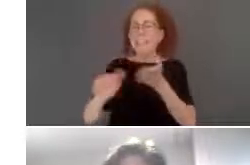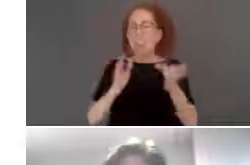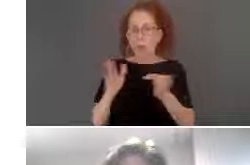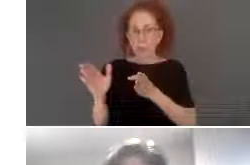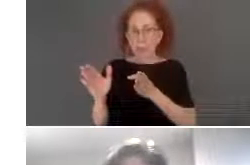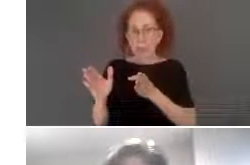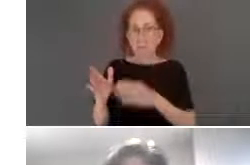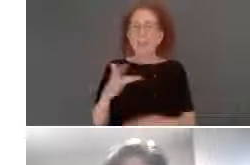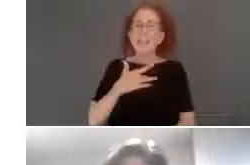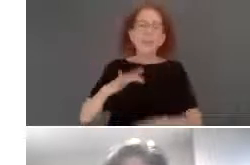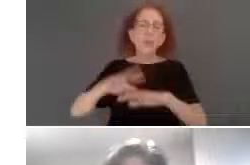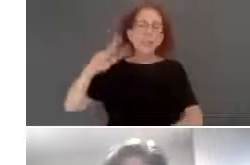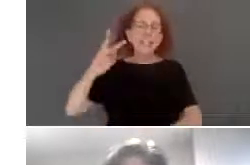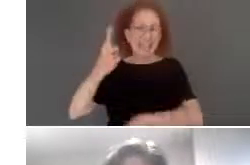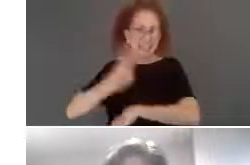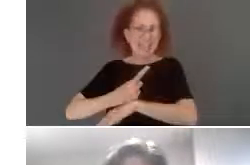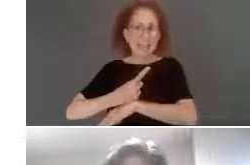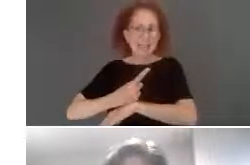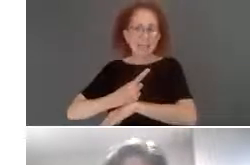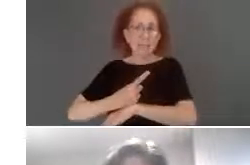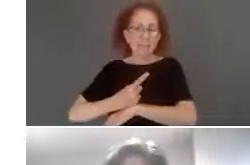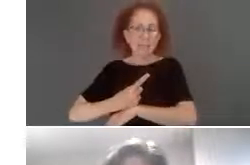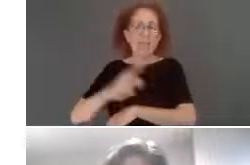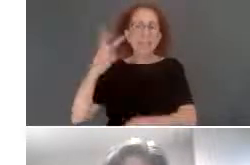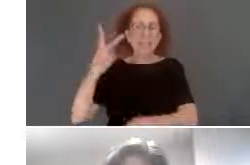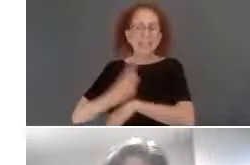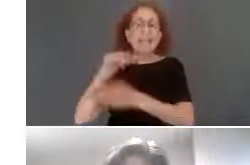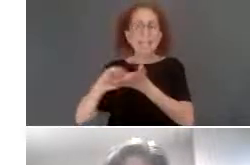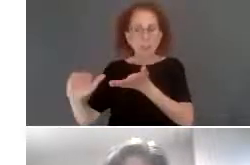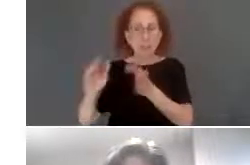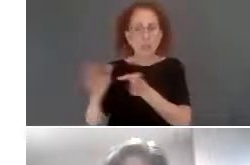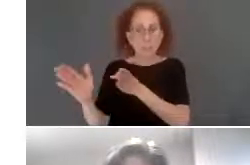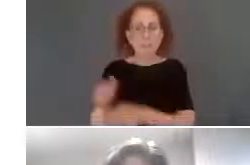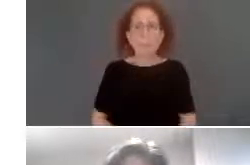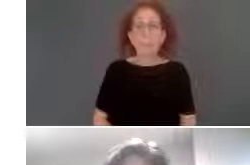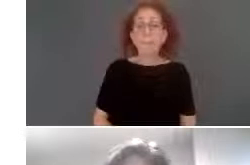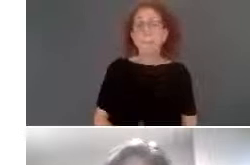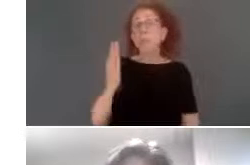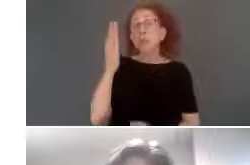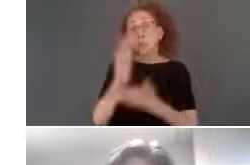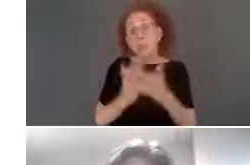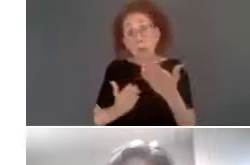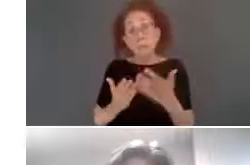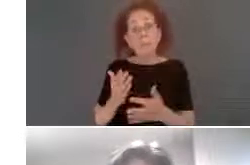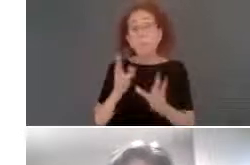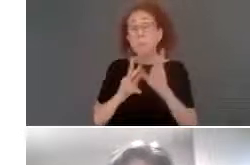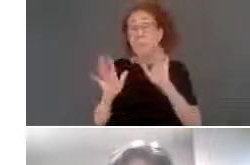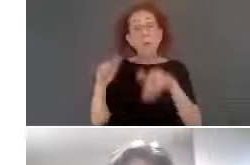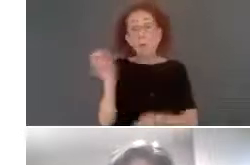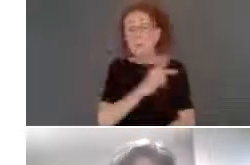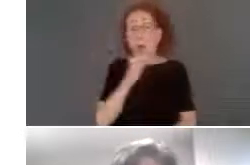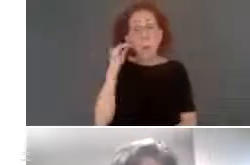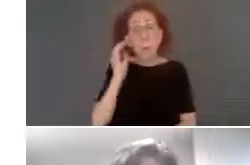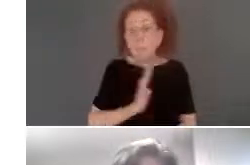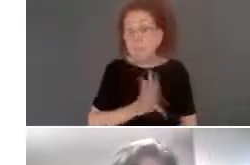happens on the second day that the guest is at our hotel. Some individuals, they're just going back to their homes.